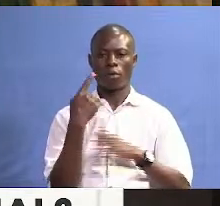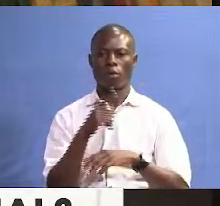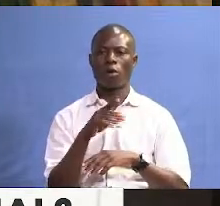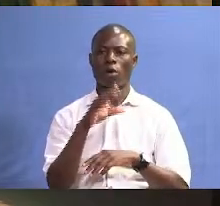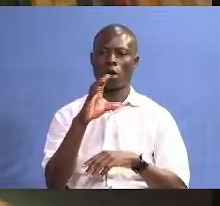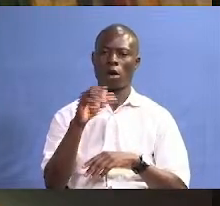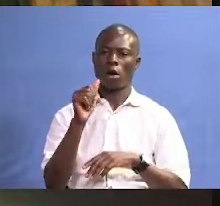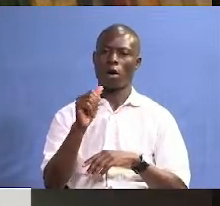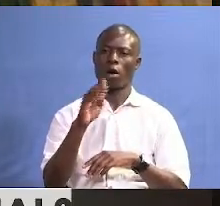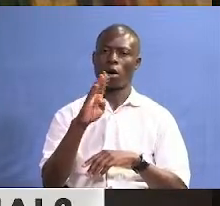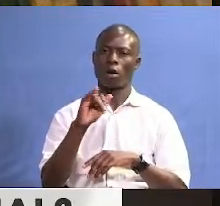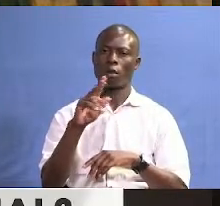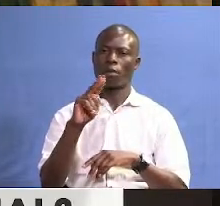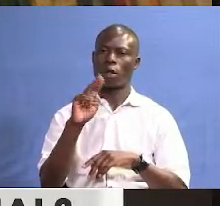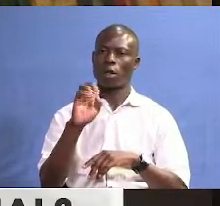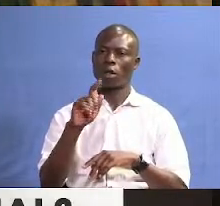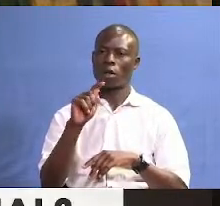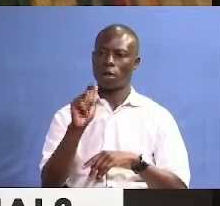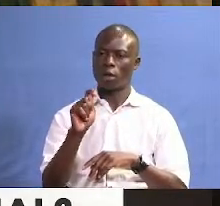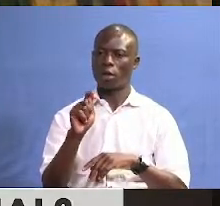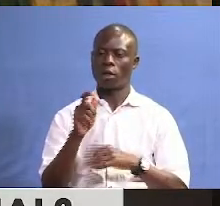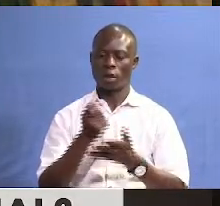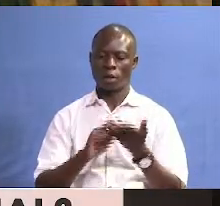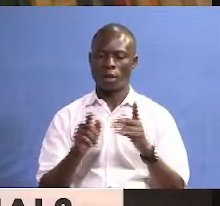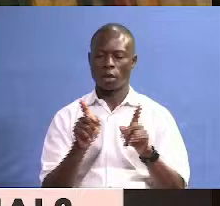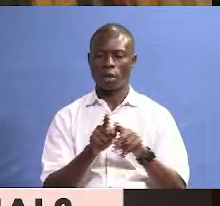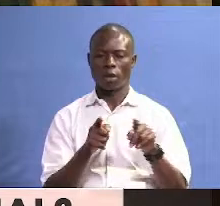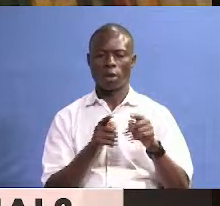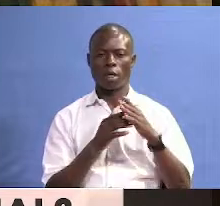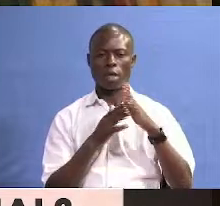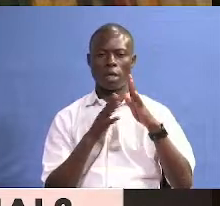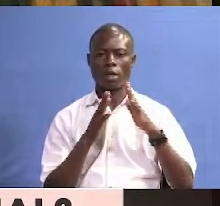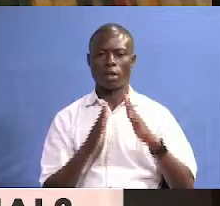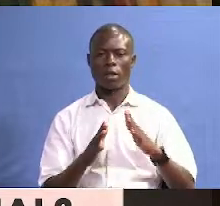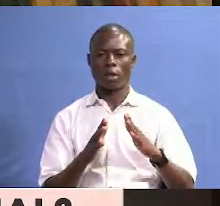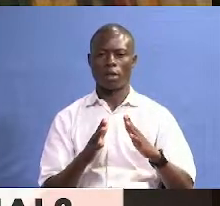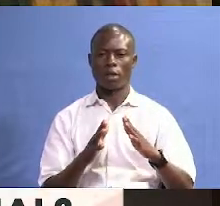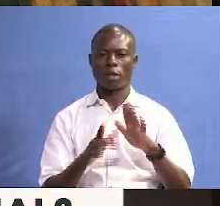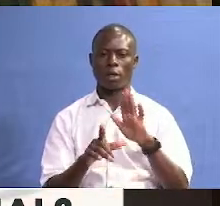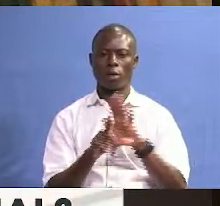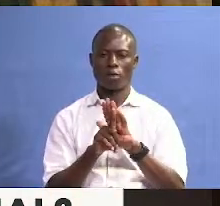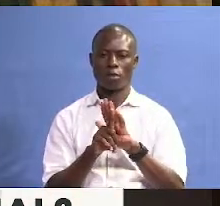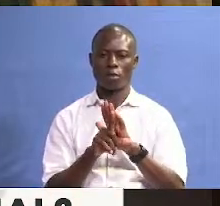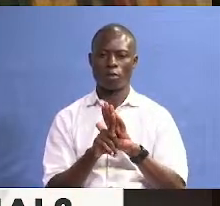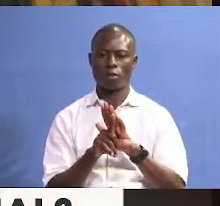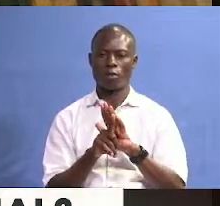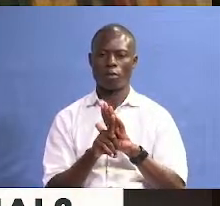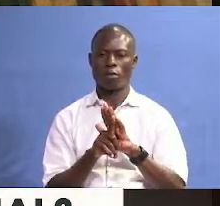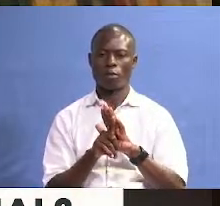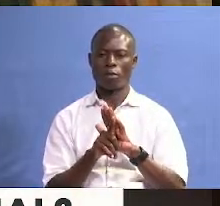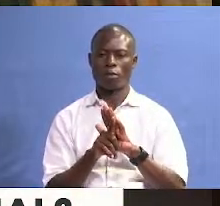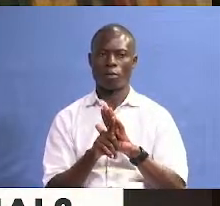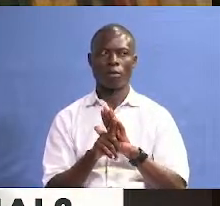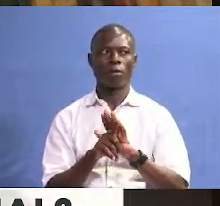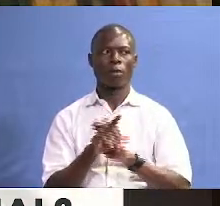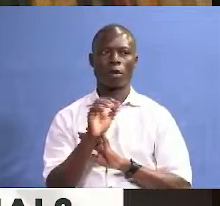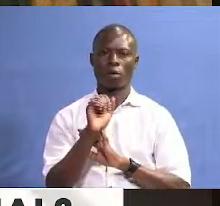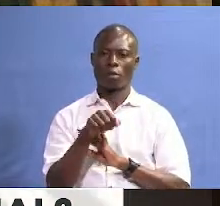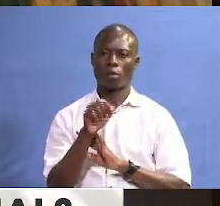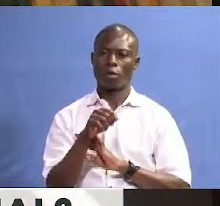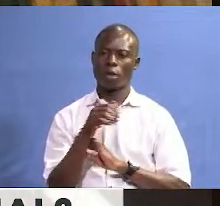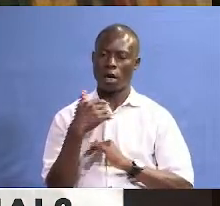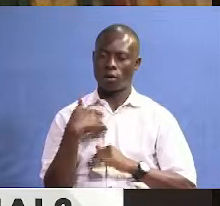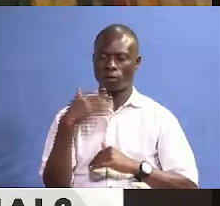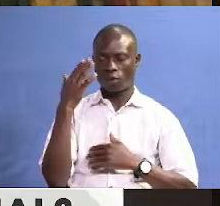cabinet secretary is also laid out within the law. We should also take note